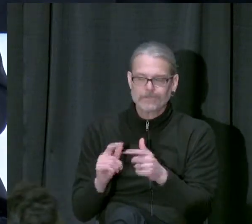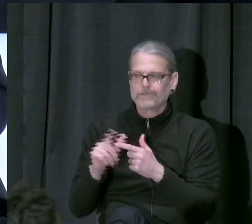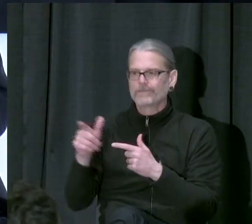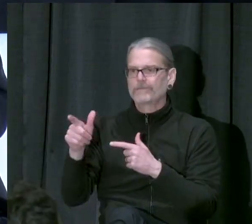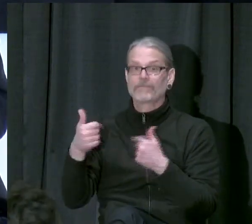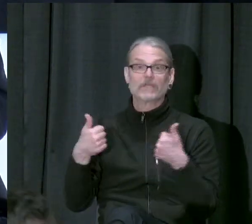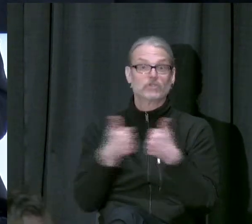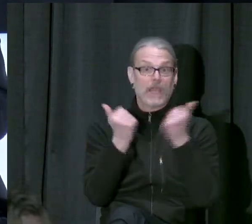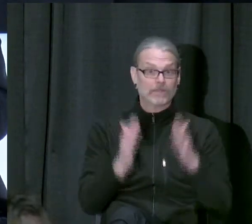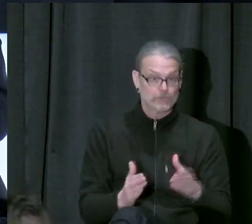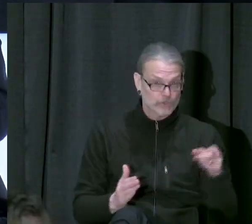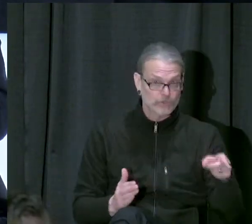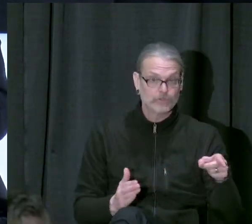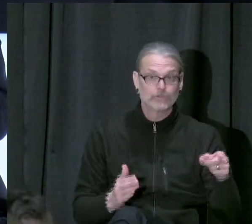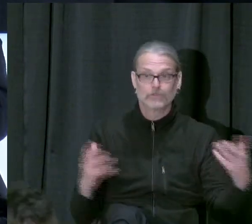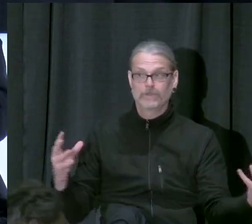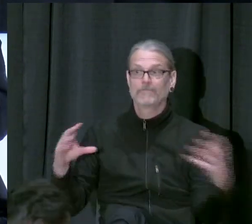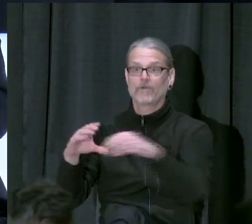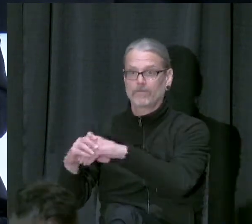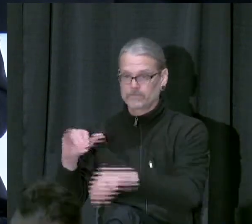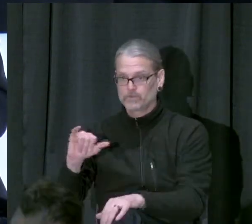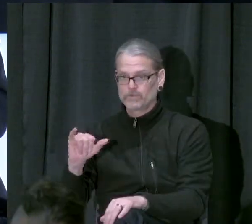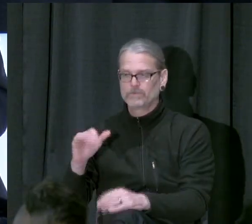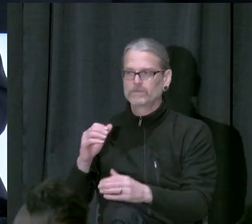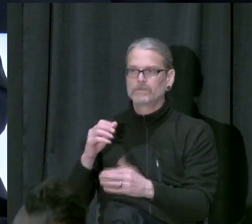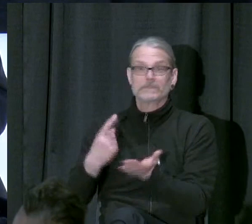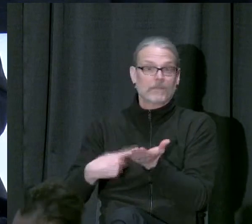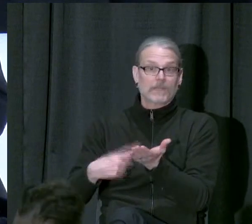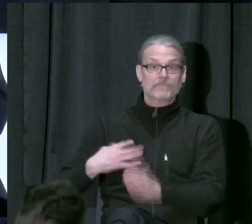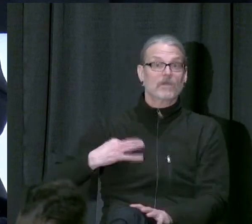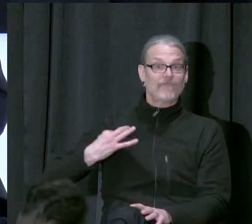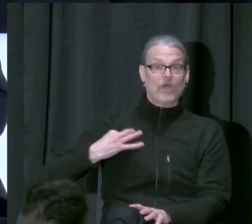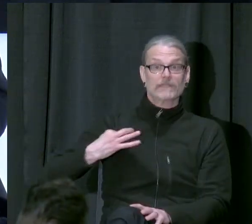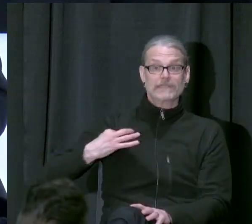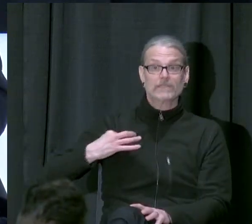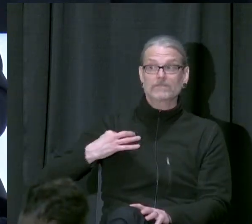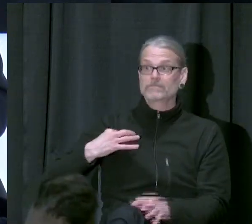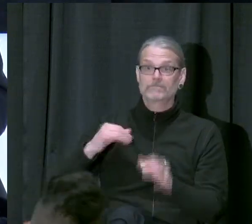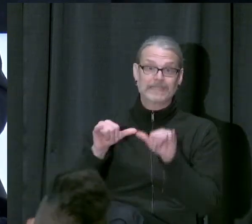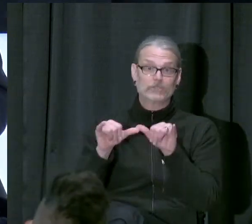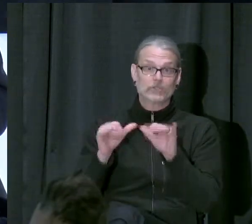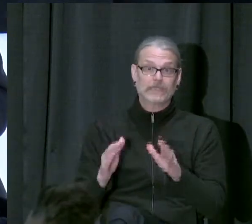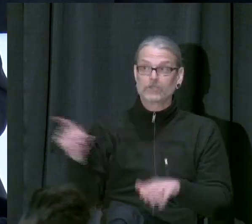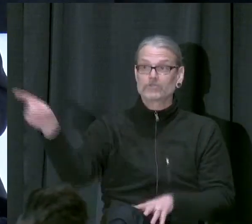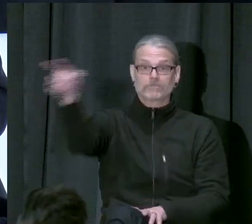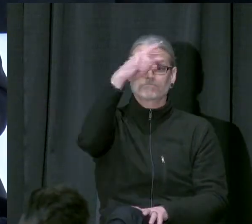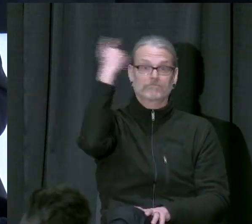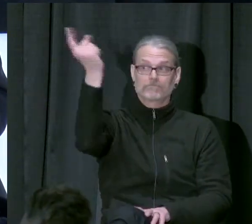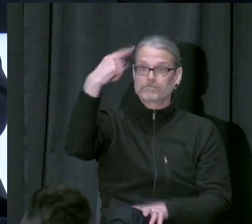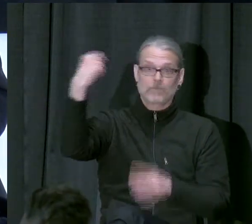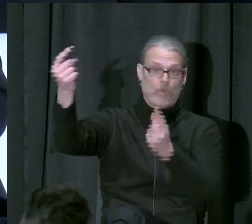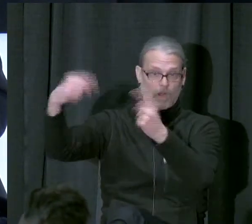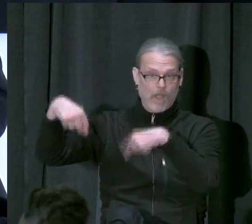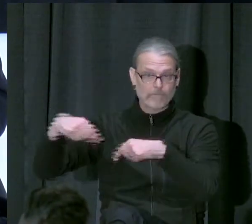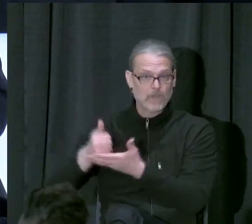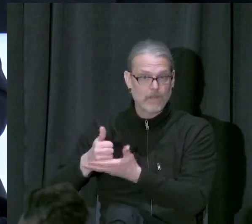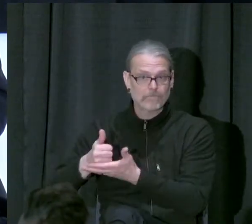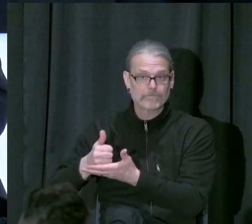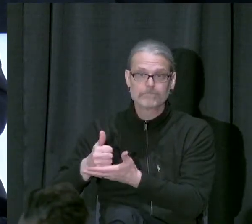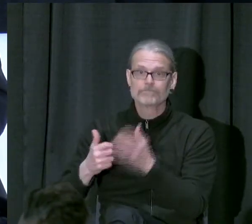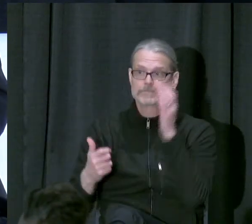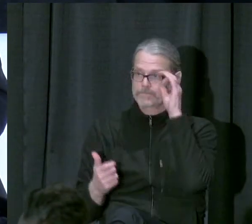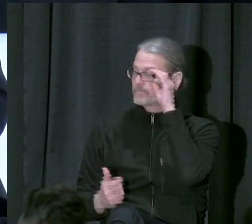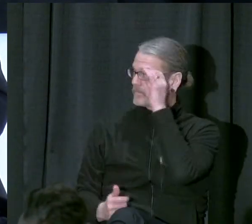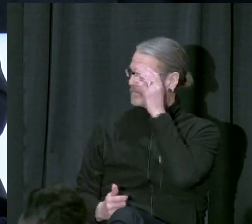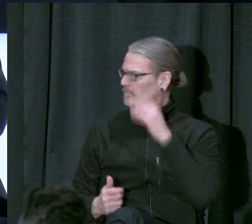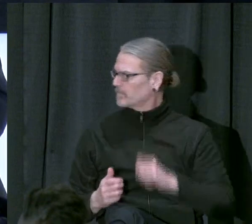sometimes we have mentors as well. We have volunteers from industry who are engineers, and they help out and give